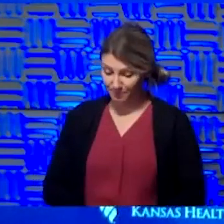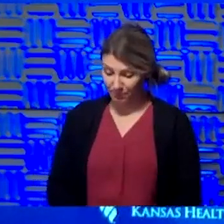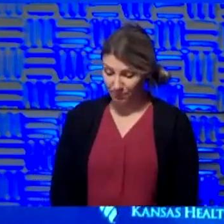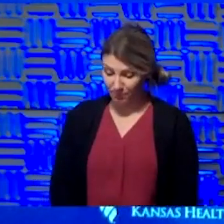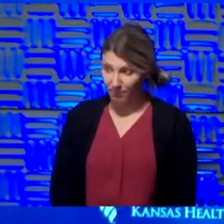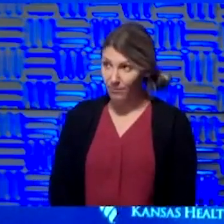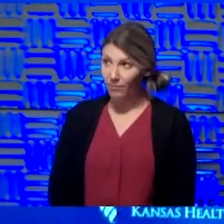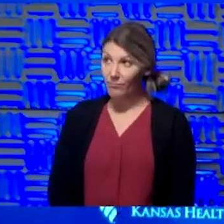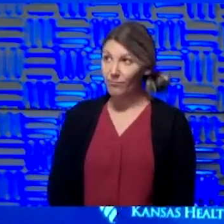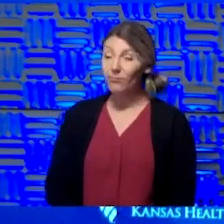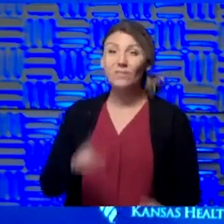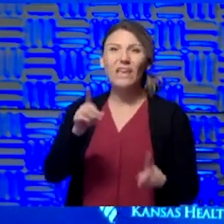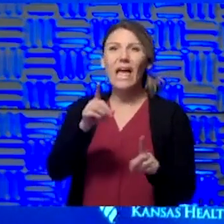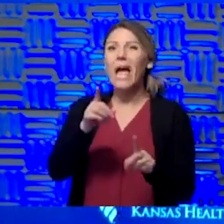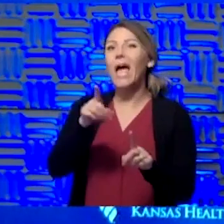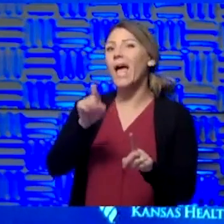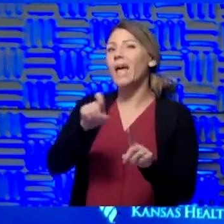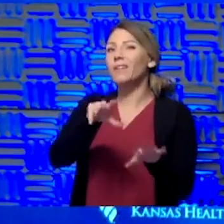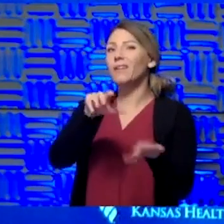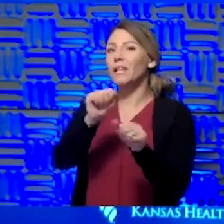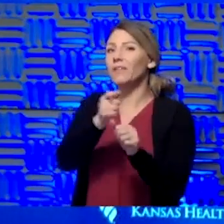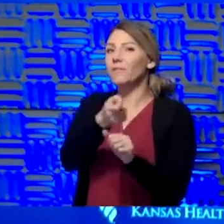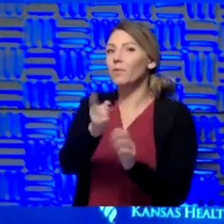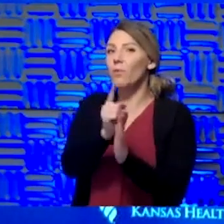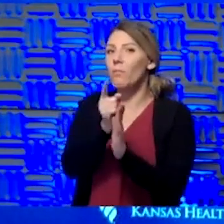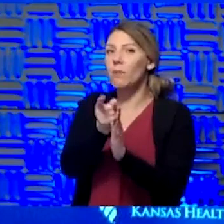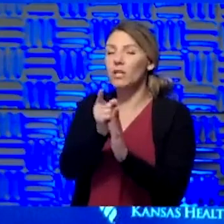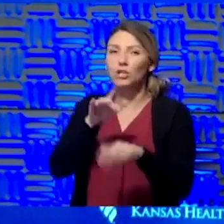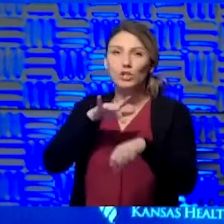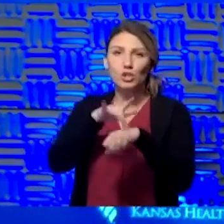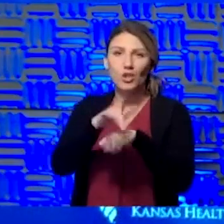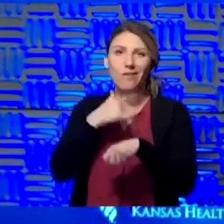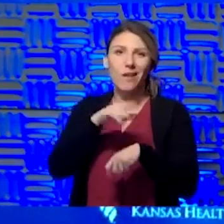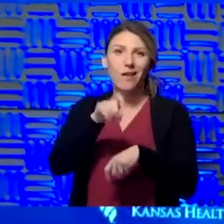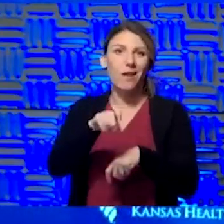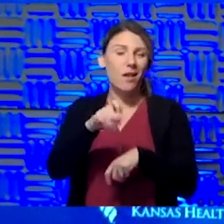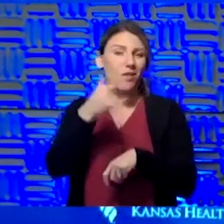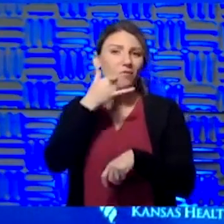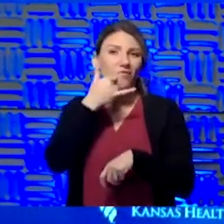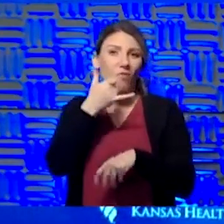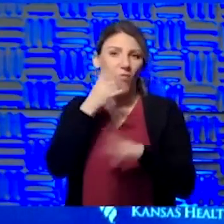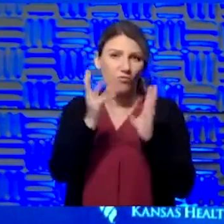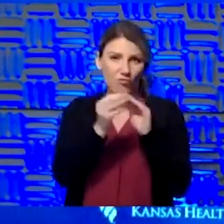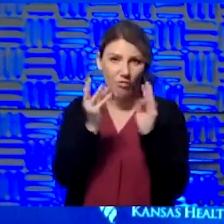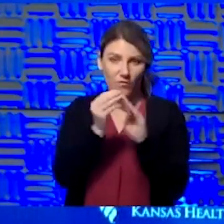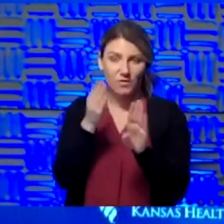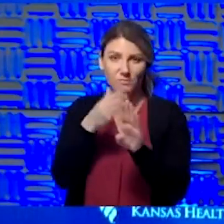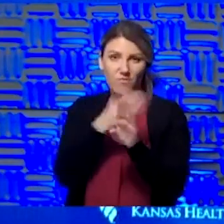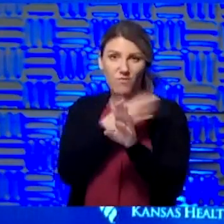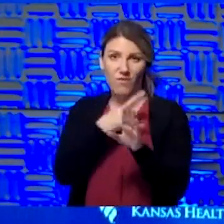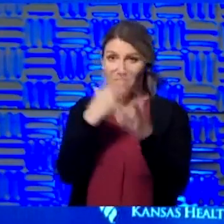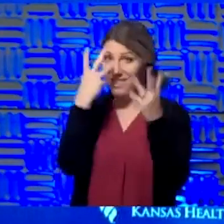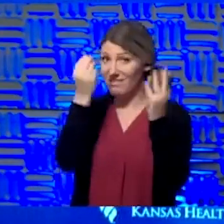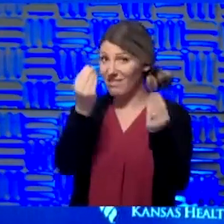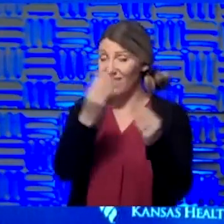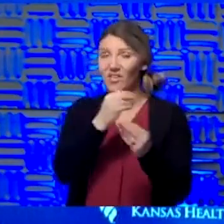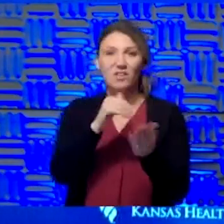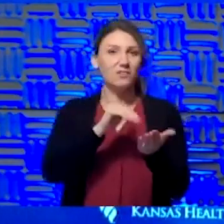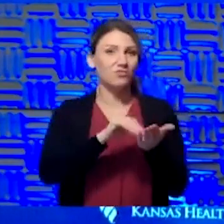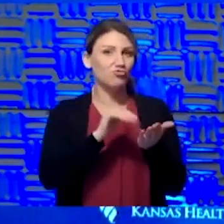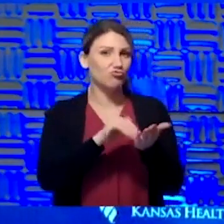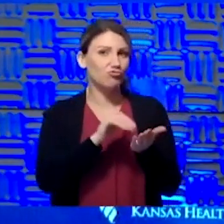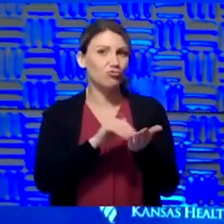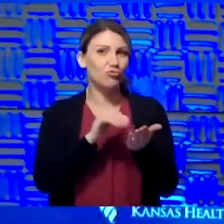I'm going to have to pop off a few minutes early today, guys, just so you know, as I have to hop on a phone conference. Before I go, though, I do want, and Dr. Hawkinson can, if there